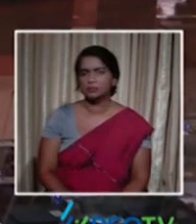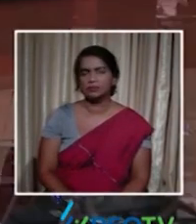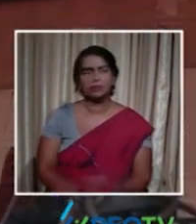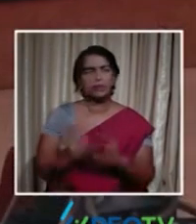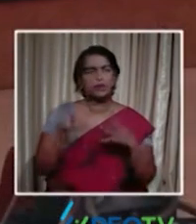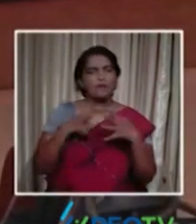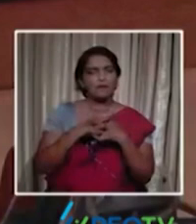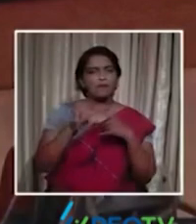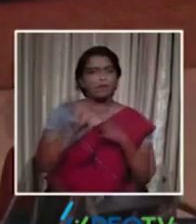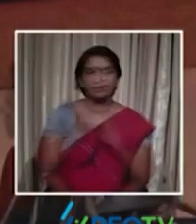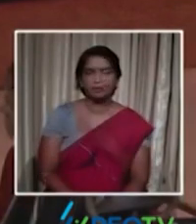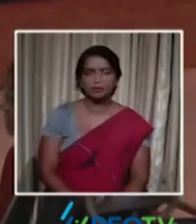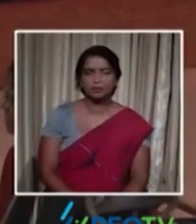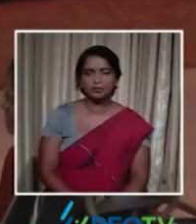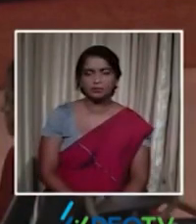Yanagi.